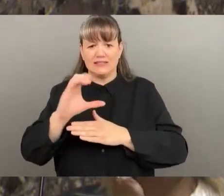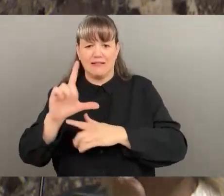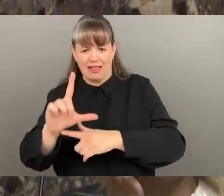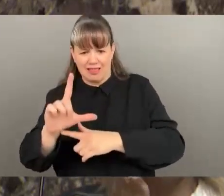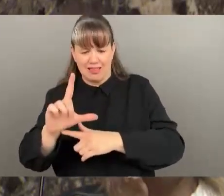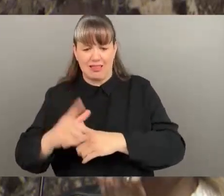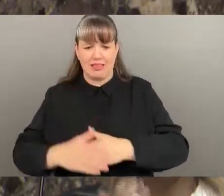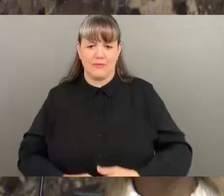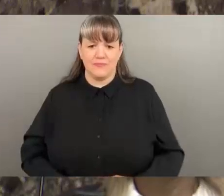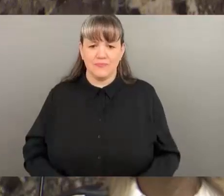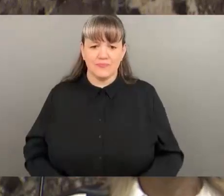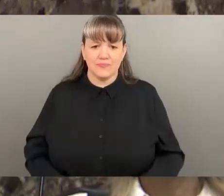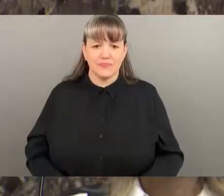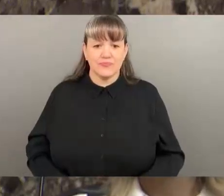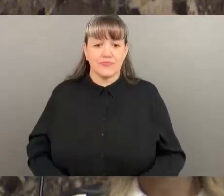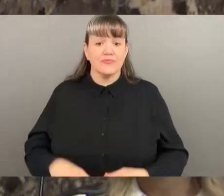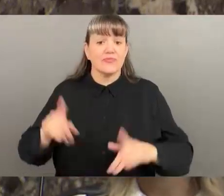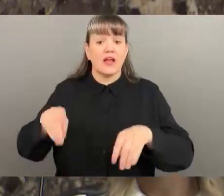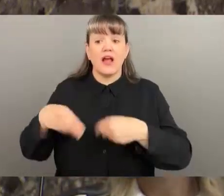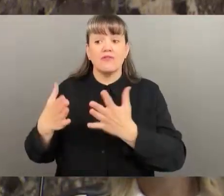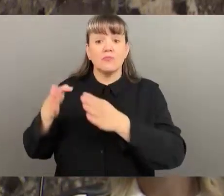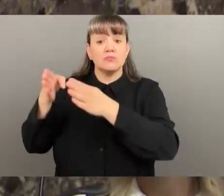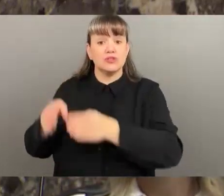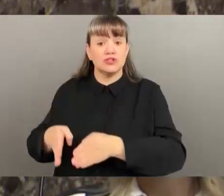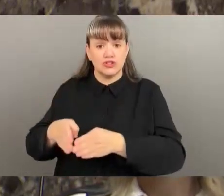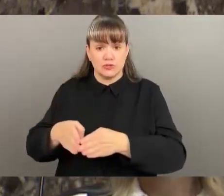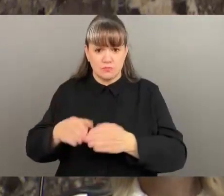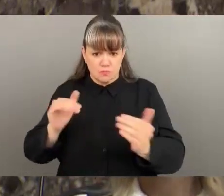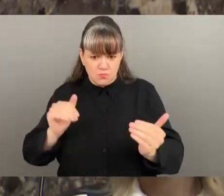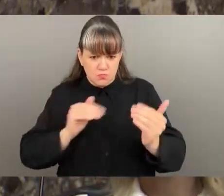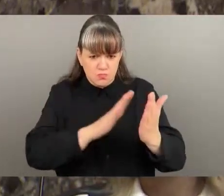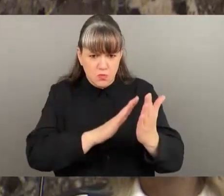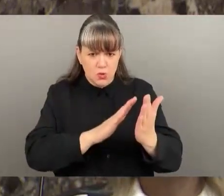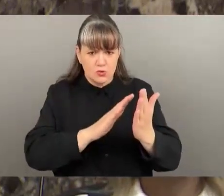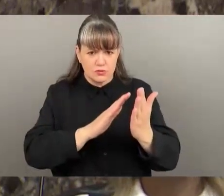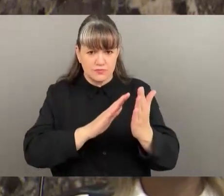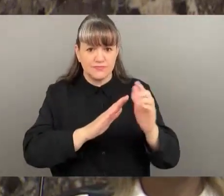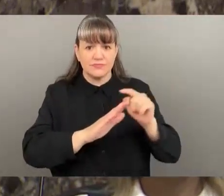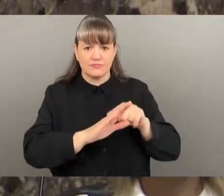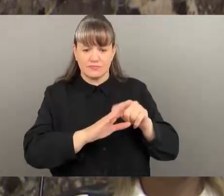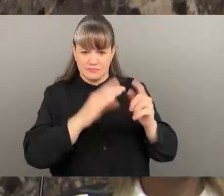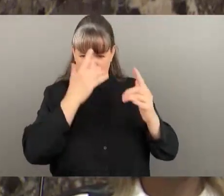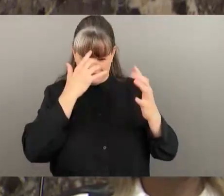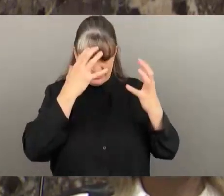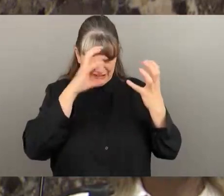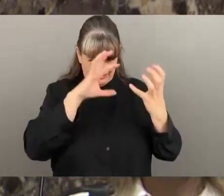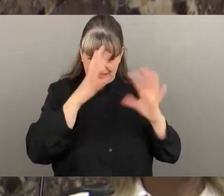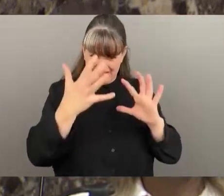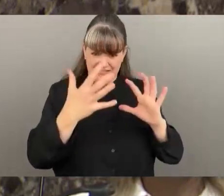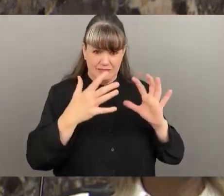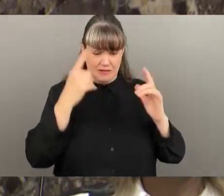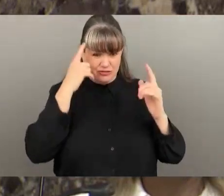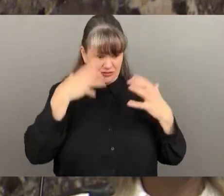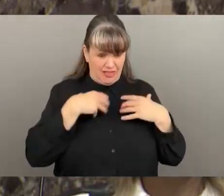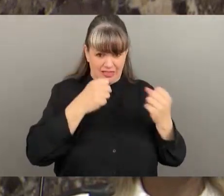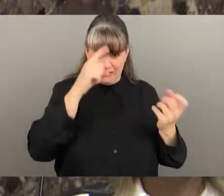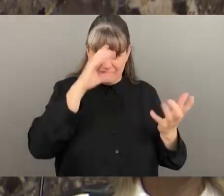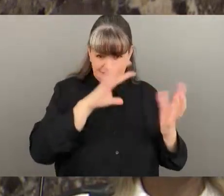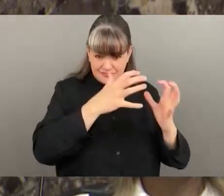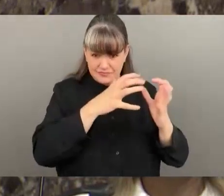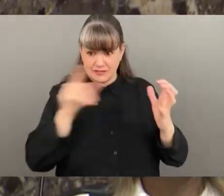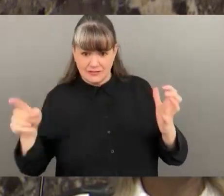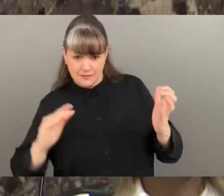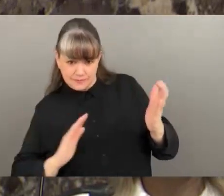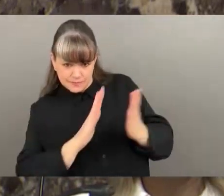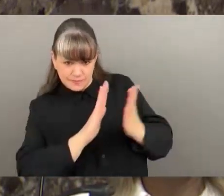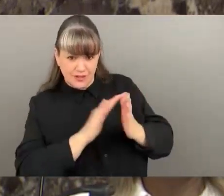provide safety and support. This government has delayed rapid expansion of mental health services like CIRCLE.